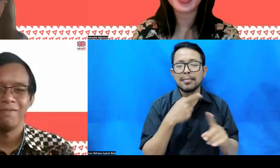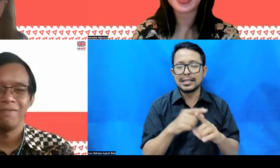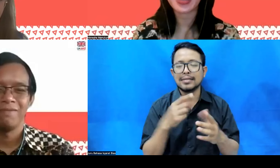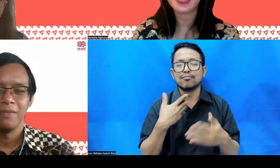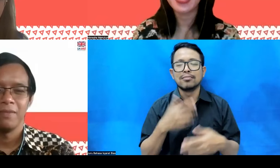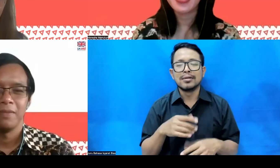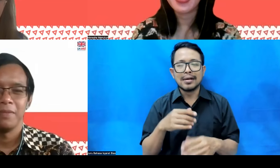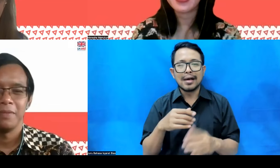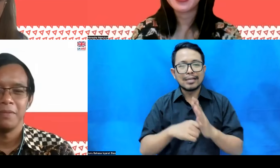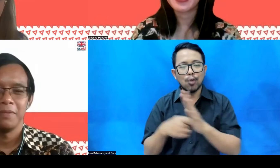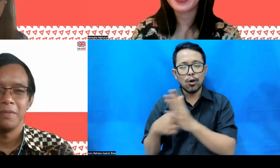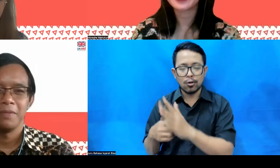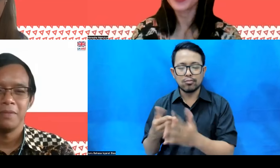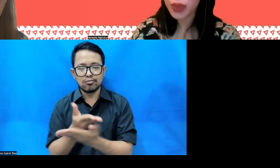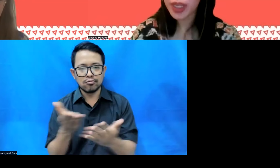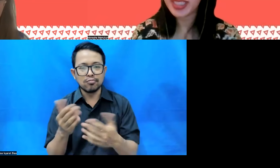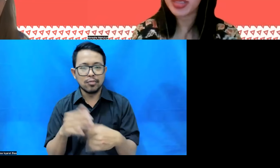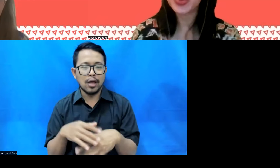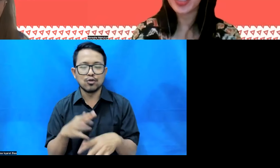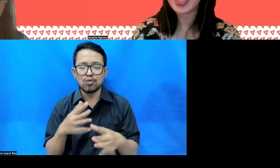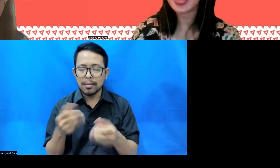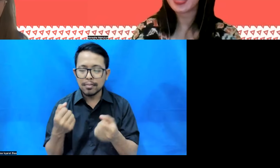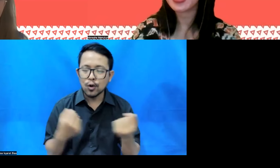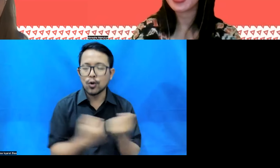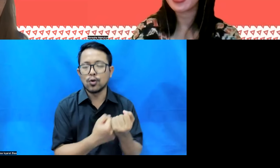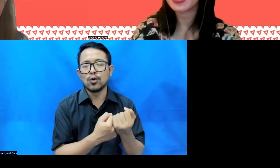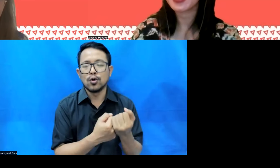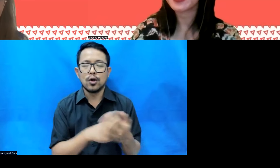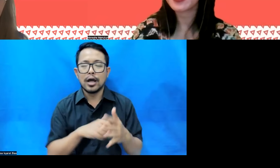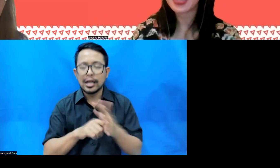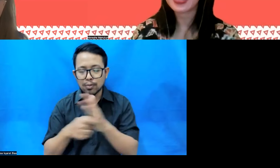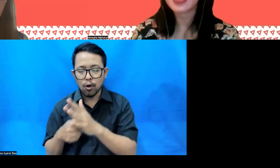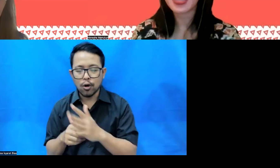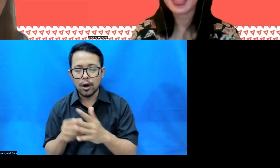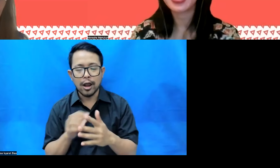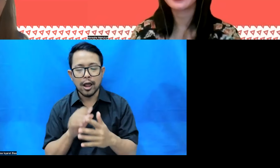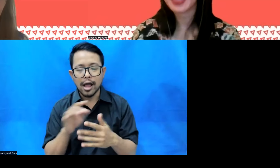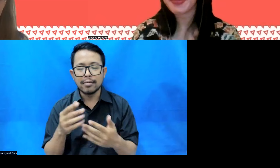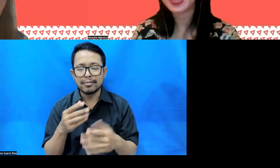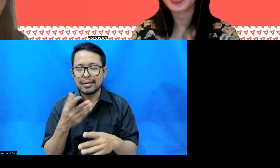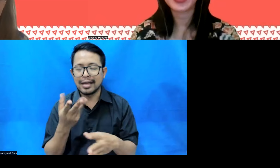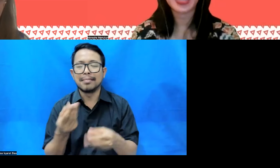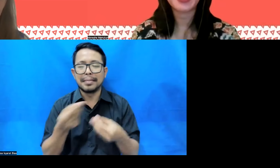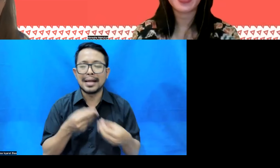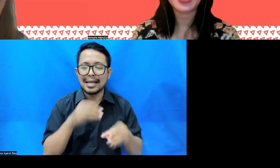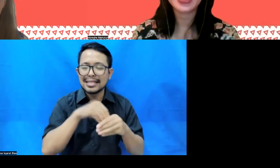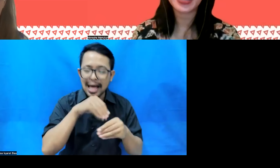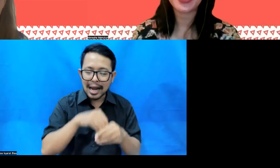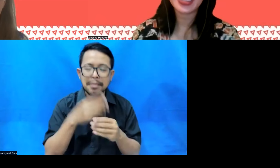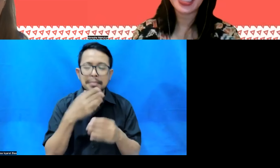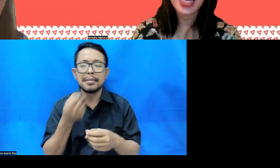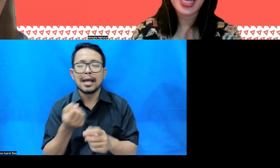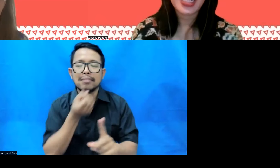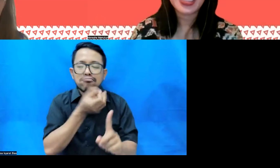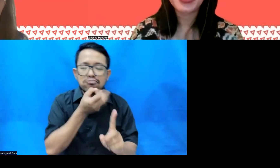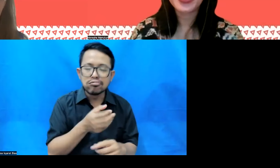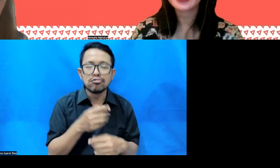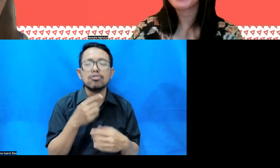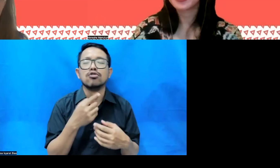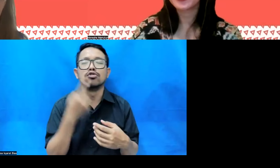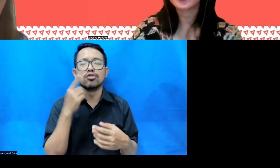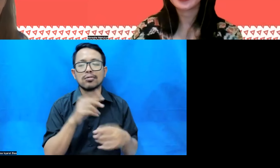research results, as well as the discussants who have provided a lot of support as well as recommendations and suggestions